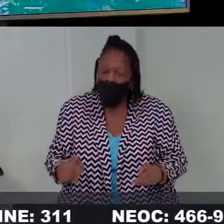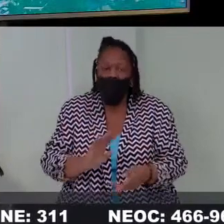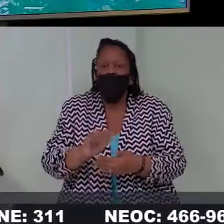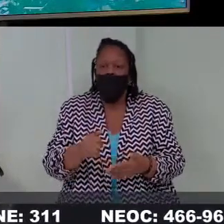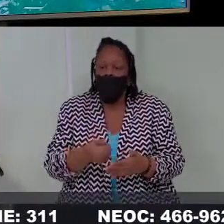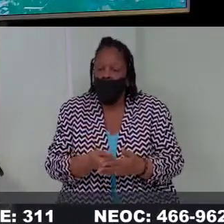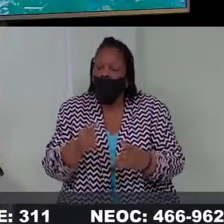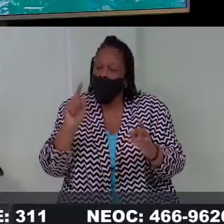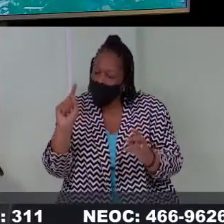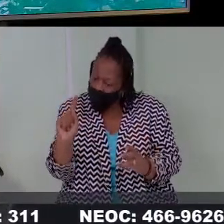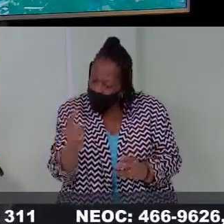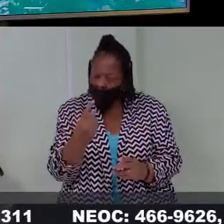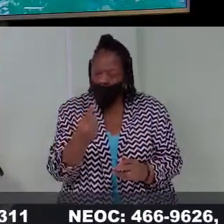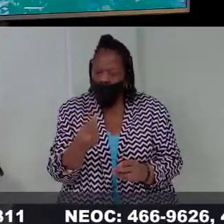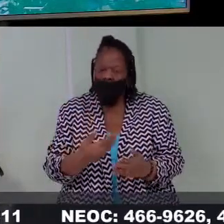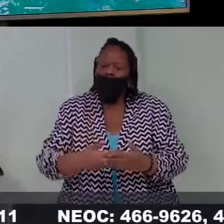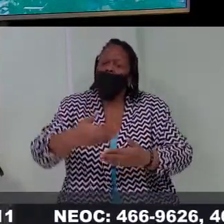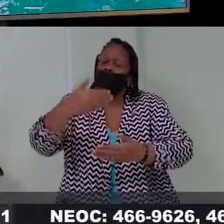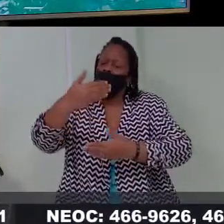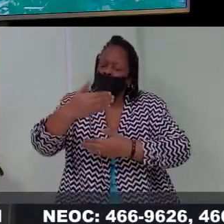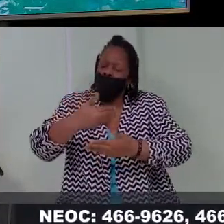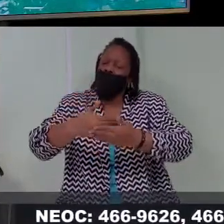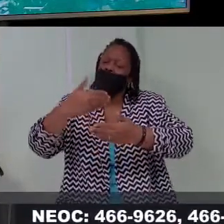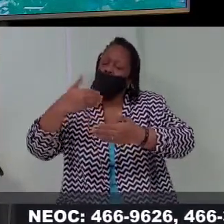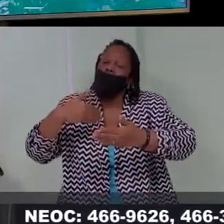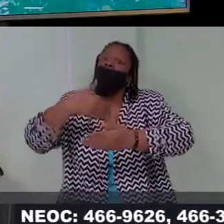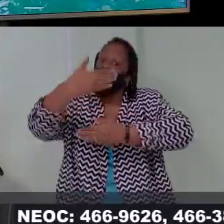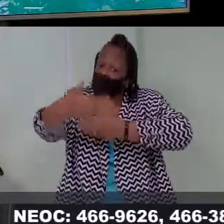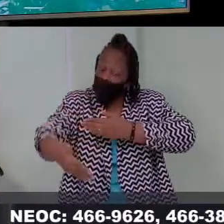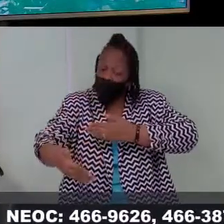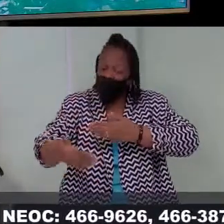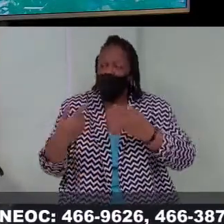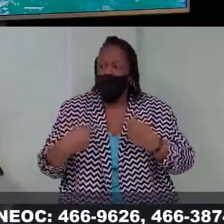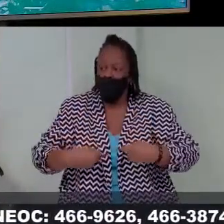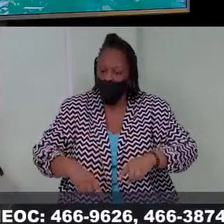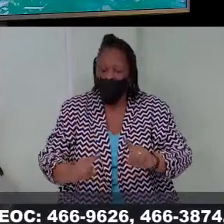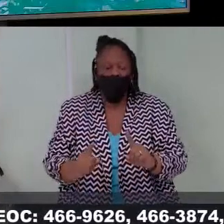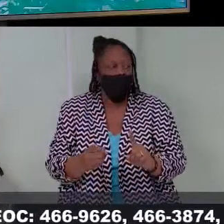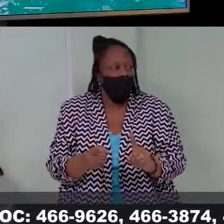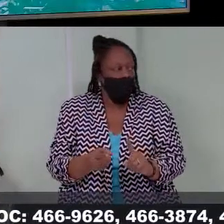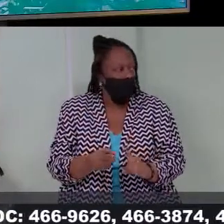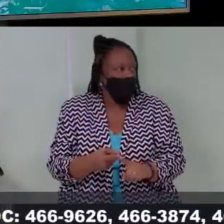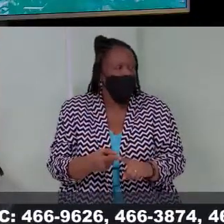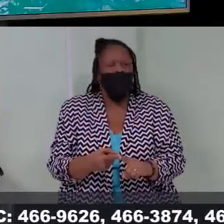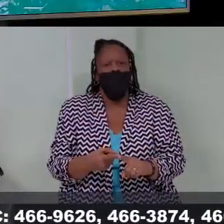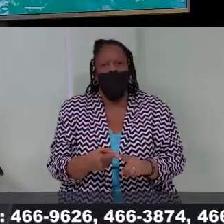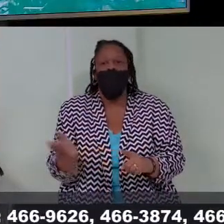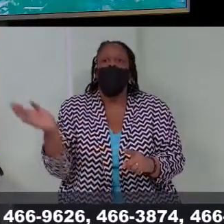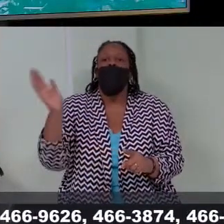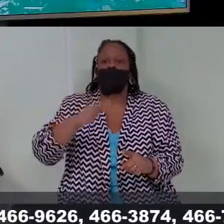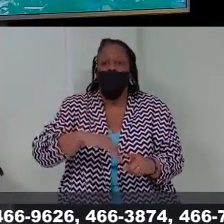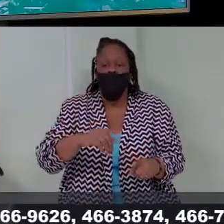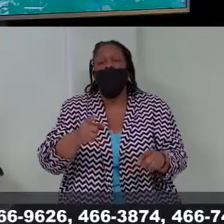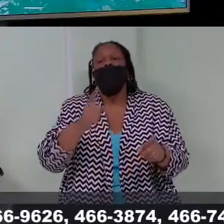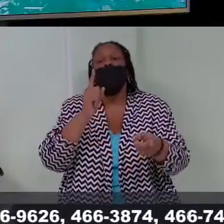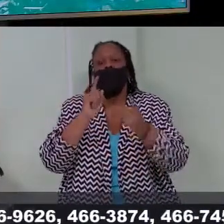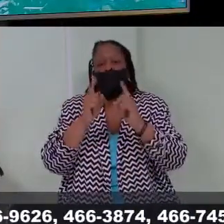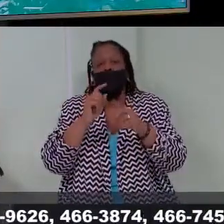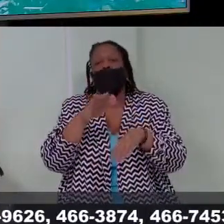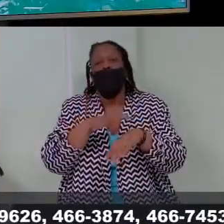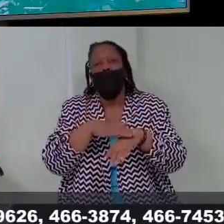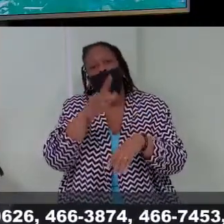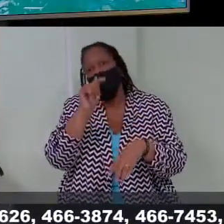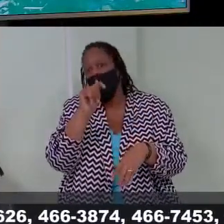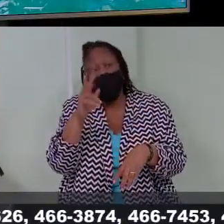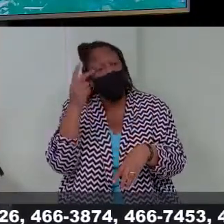contain the virus. And it is because of the diligence and the quick action of the task force over the last